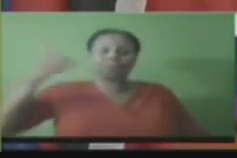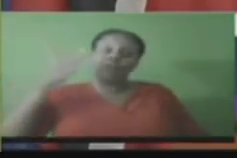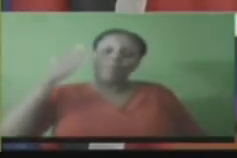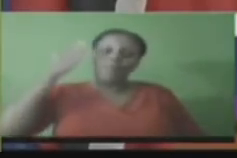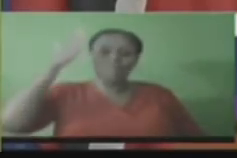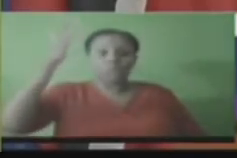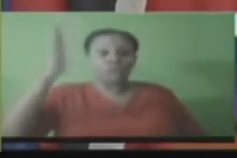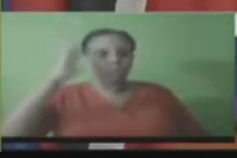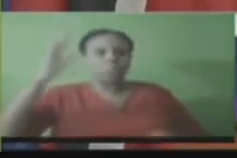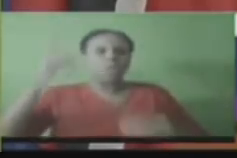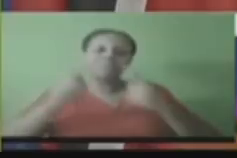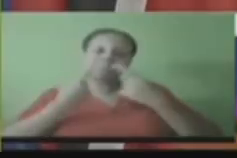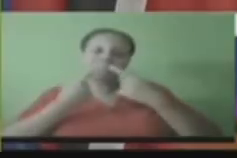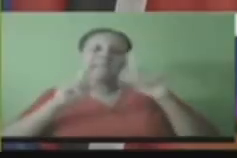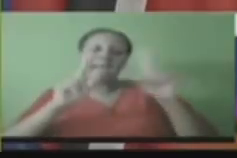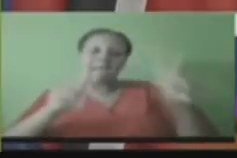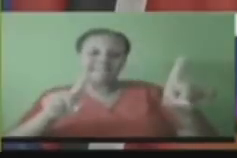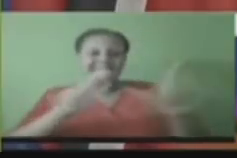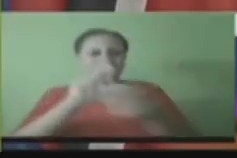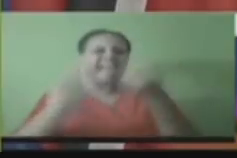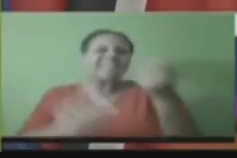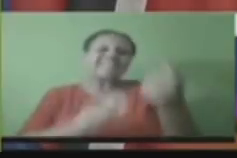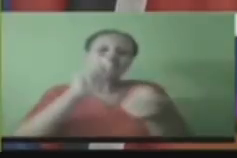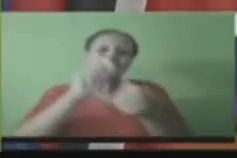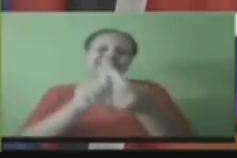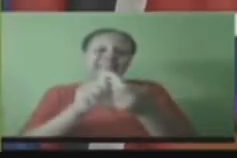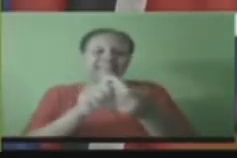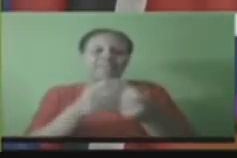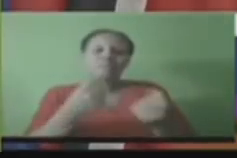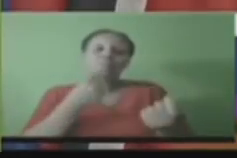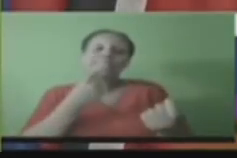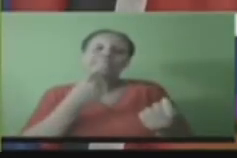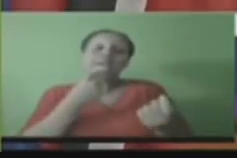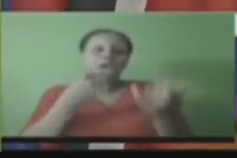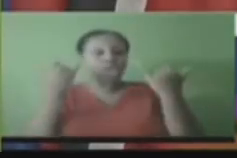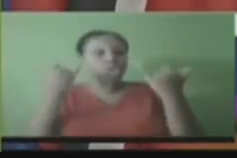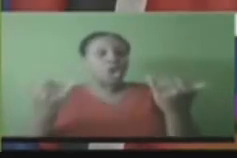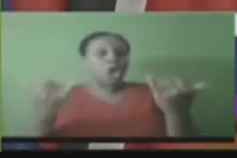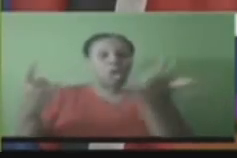statement said, we've been playing our cards and moving the chess